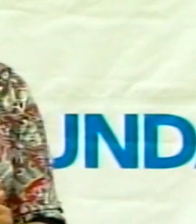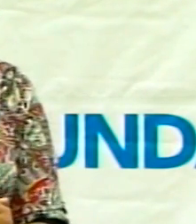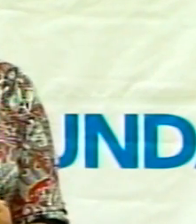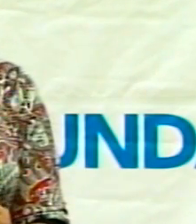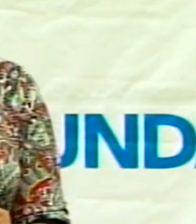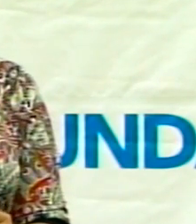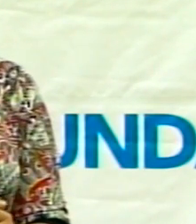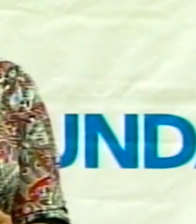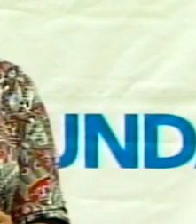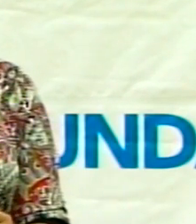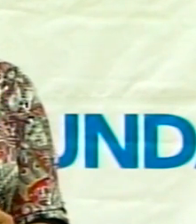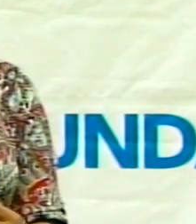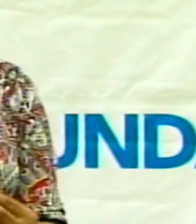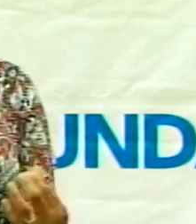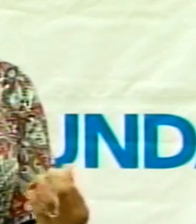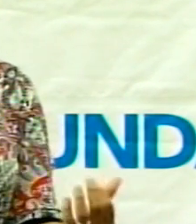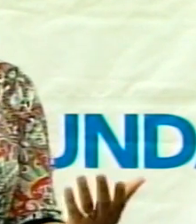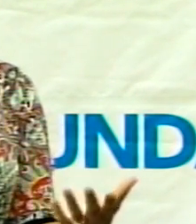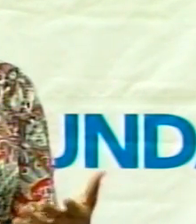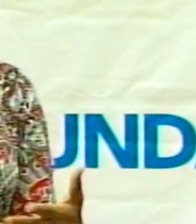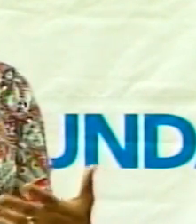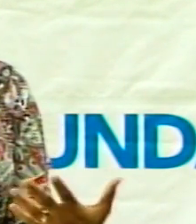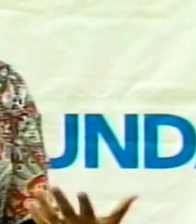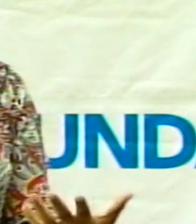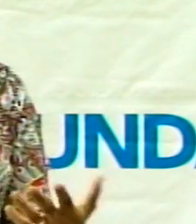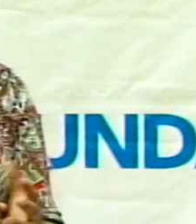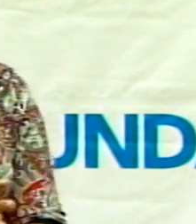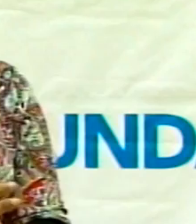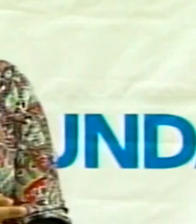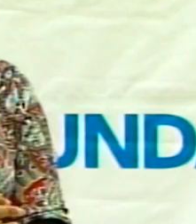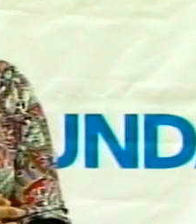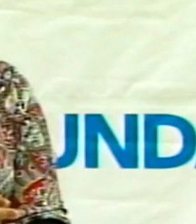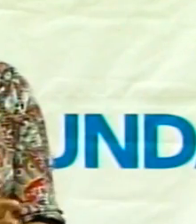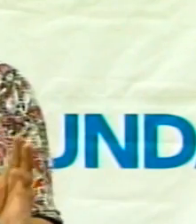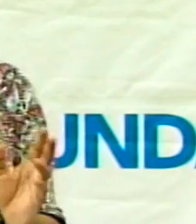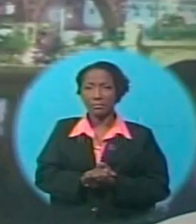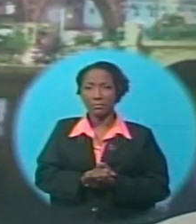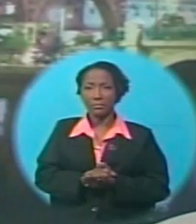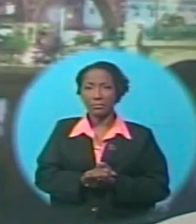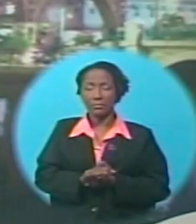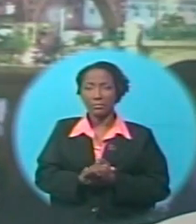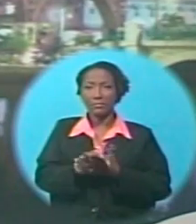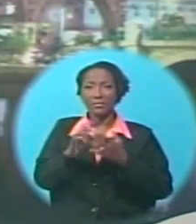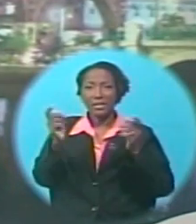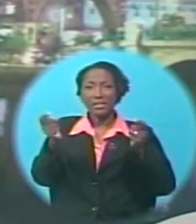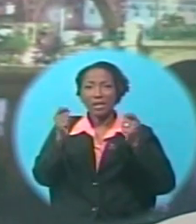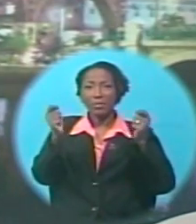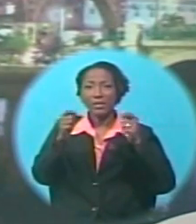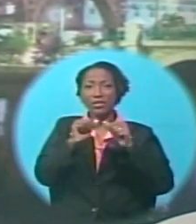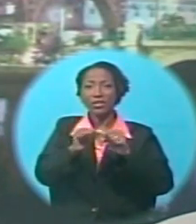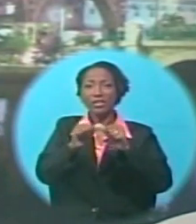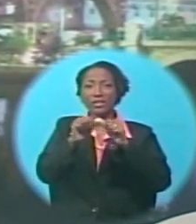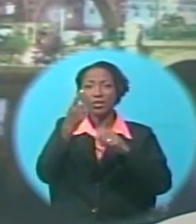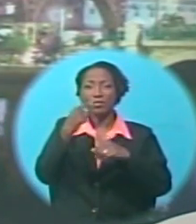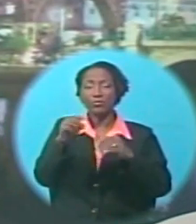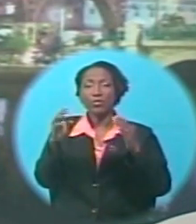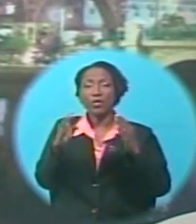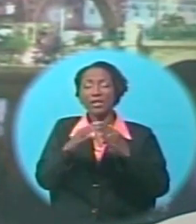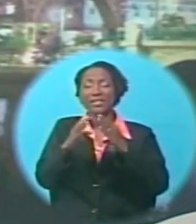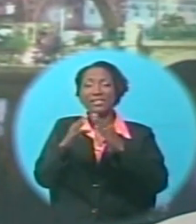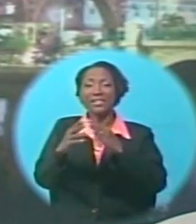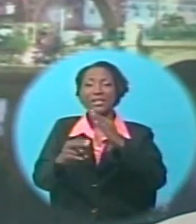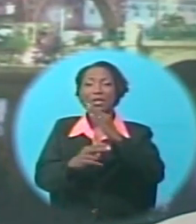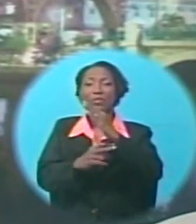bring 64 persons to the table to experience this. The celebrations continue for the City